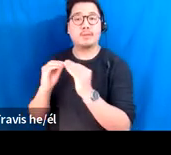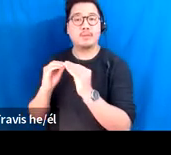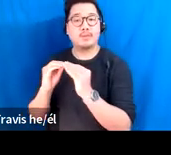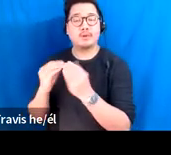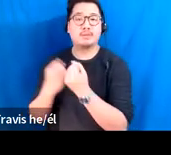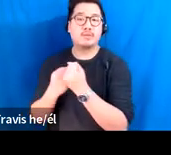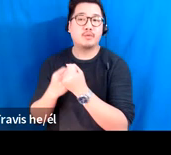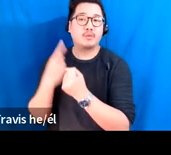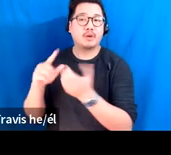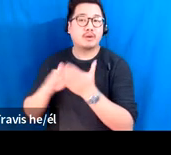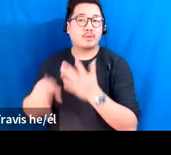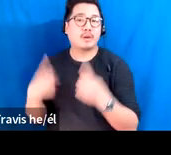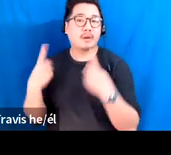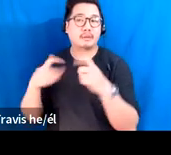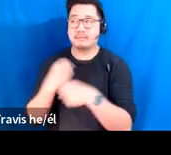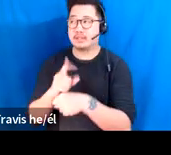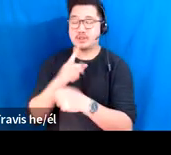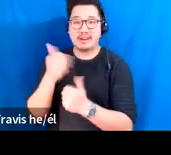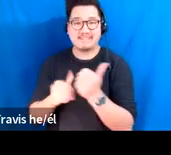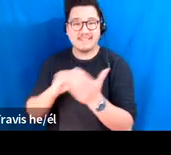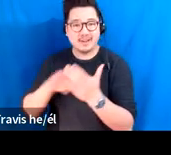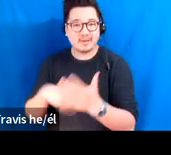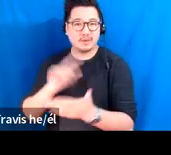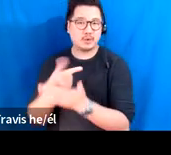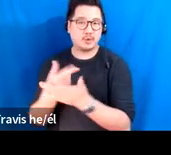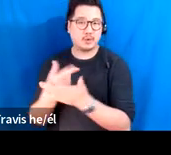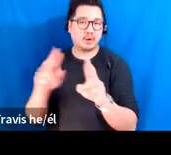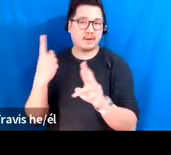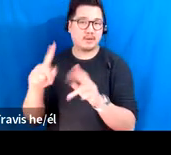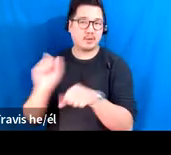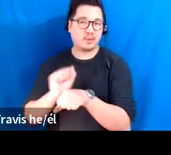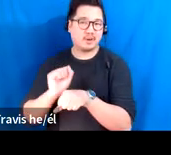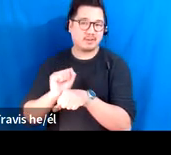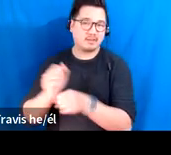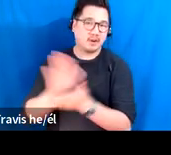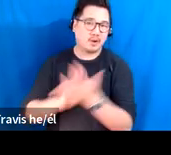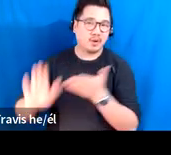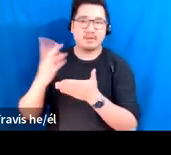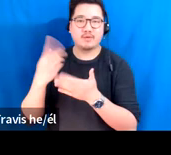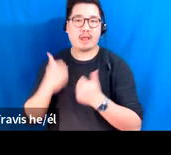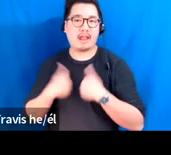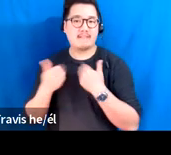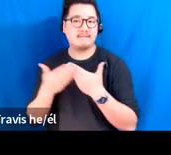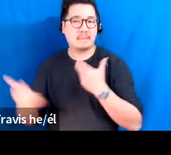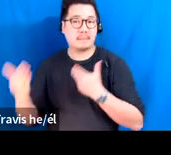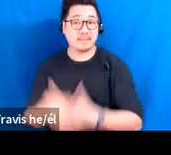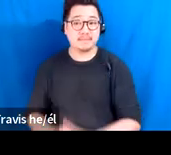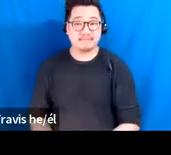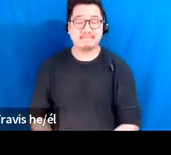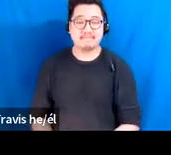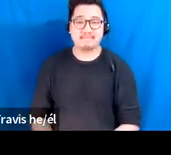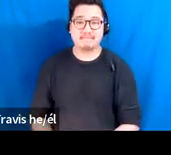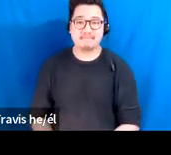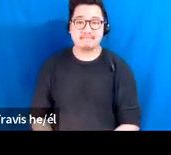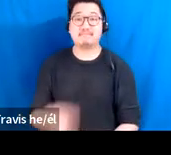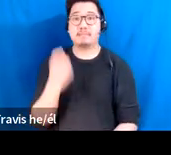and ensure every student in every high school graduates ready for career college and life we have significant work